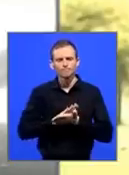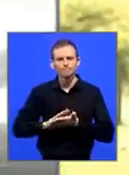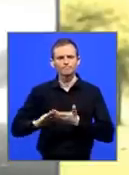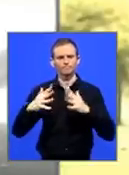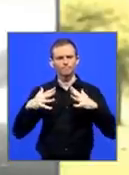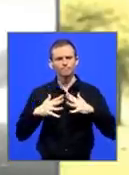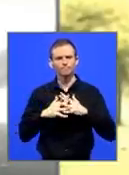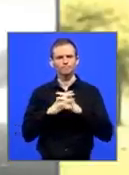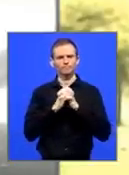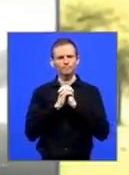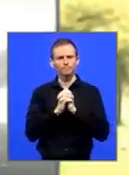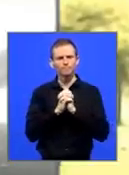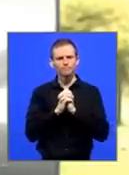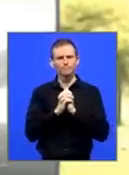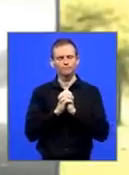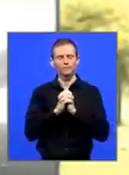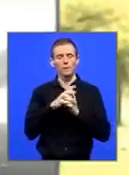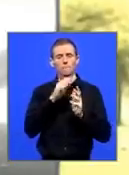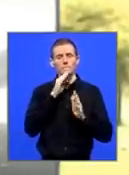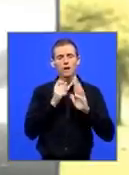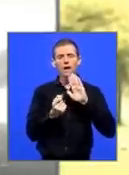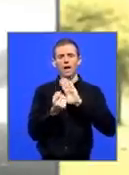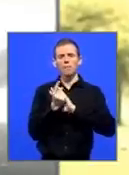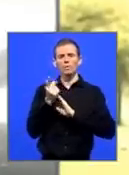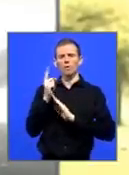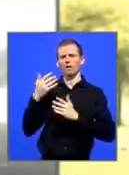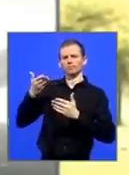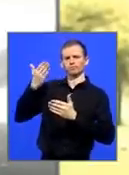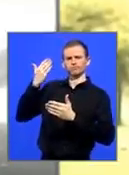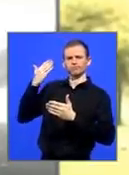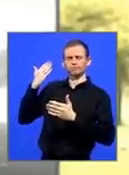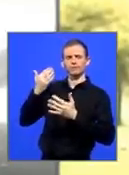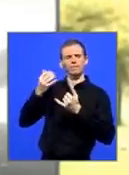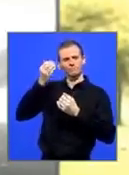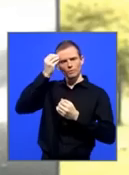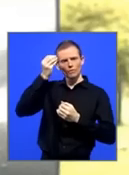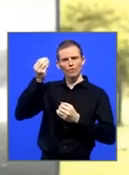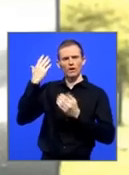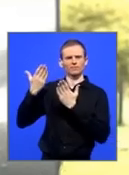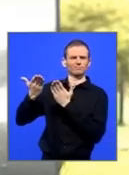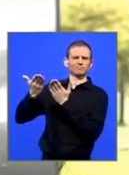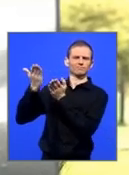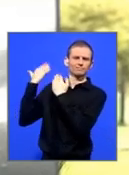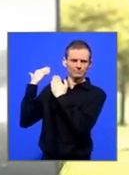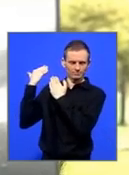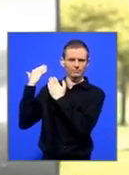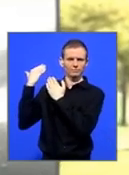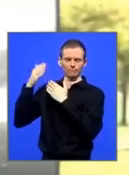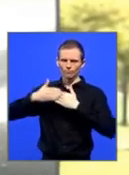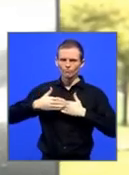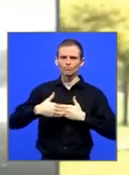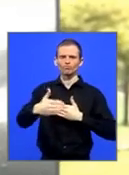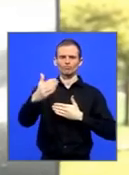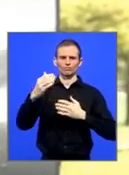trying to put the past to the past, looking forward. It was very, very important to us.